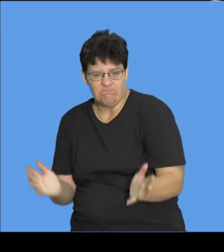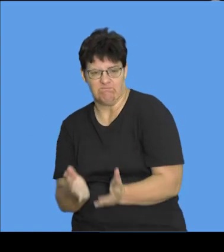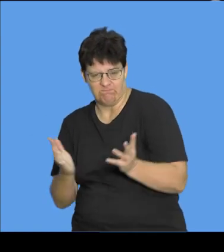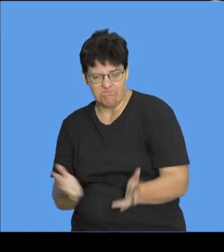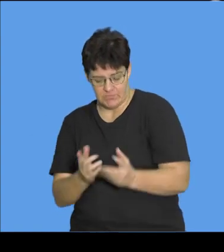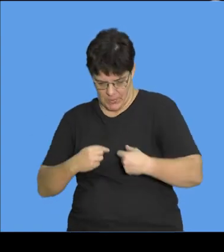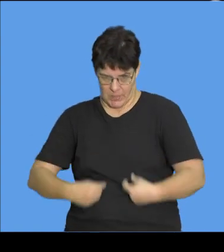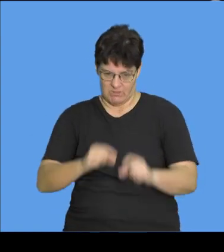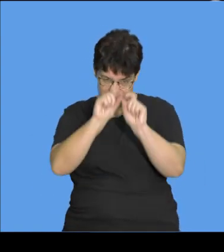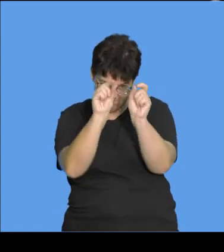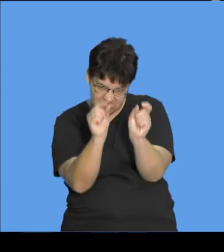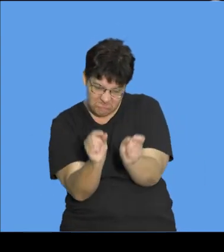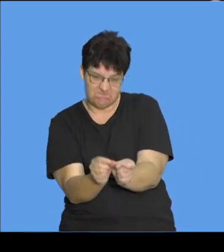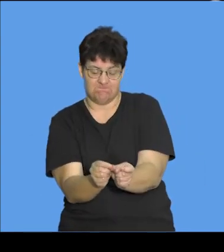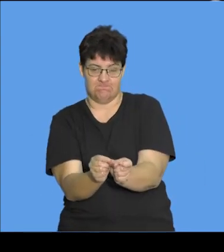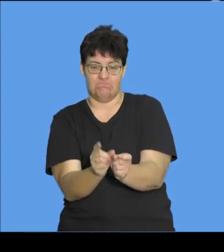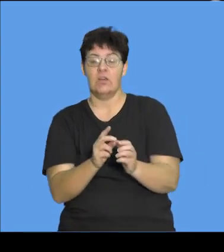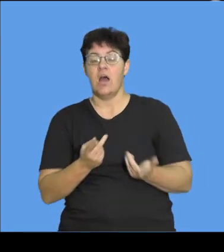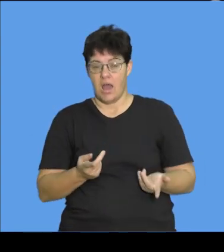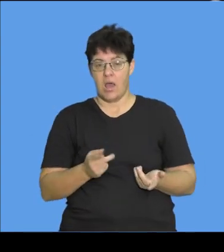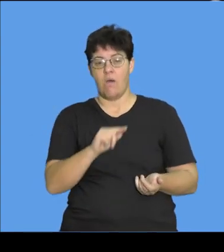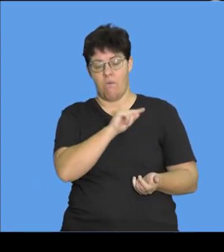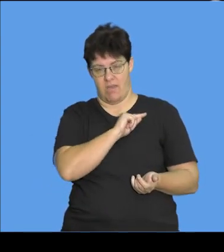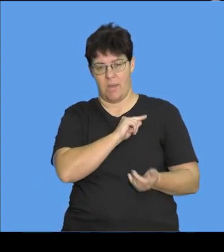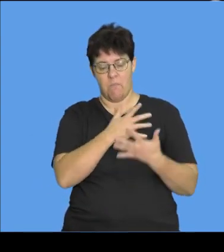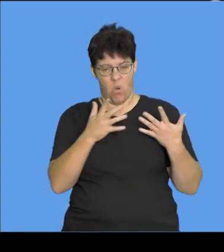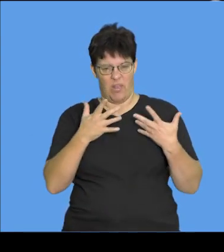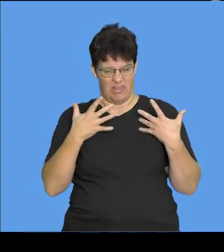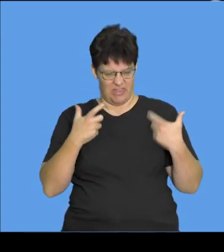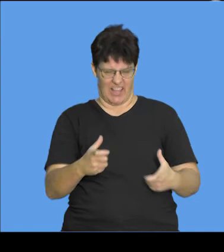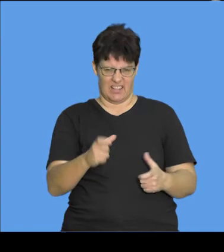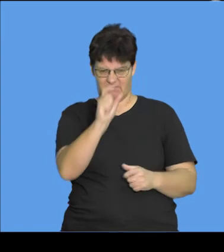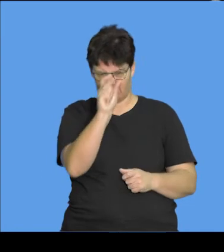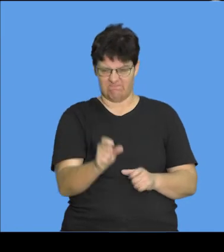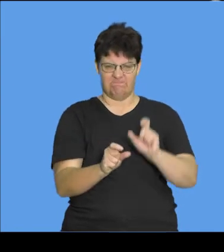tissue, resulting in it becoming thickened or more vascular.